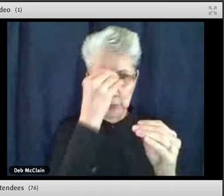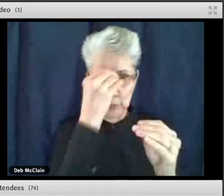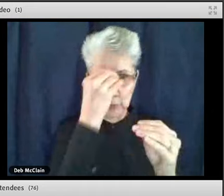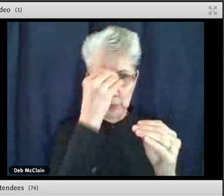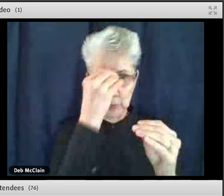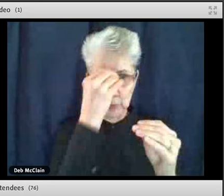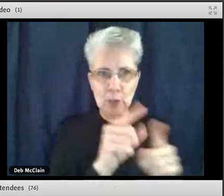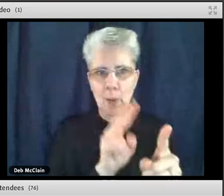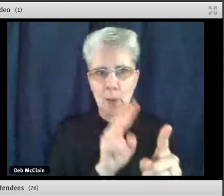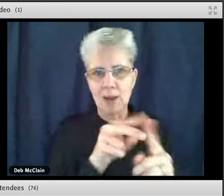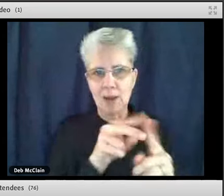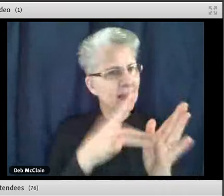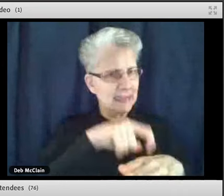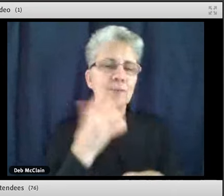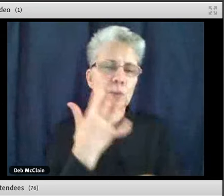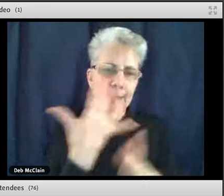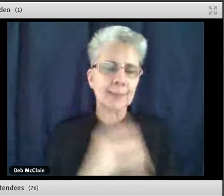Dynex,